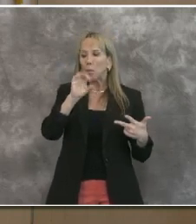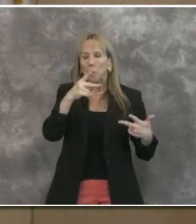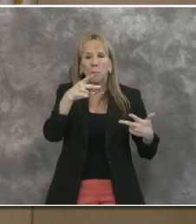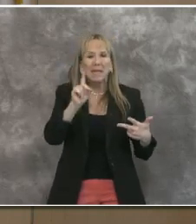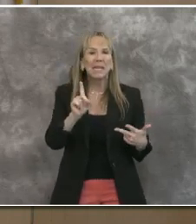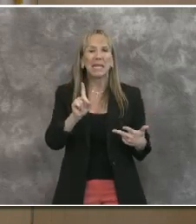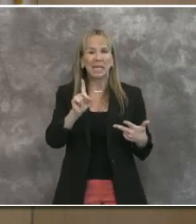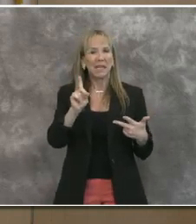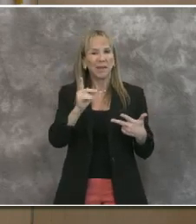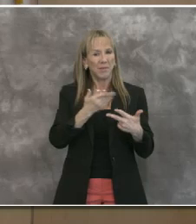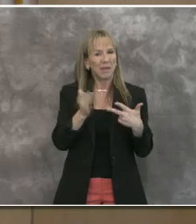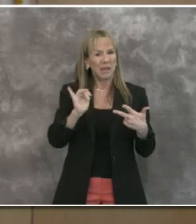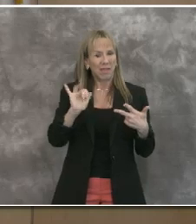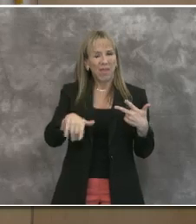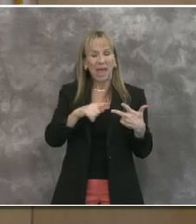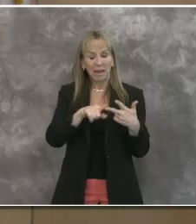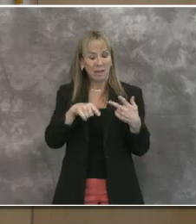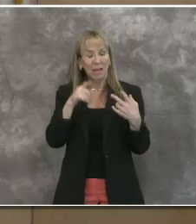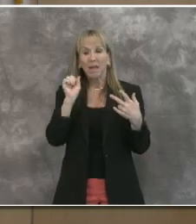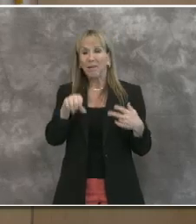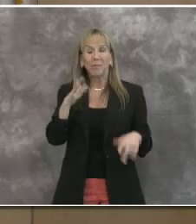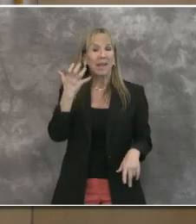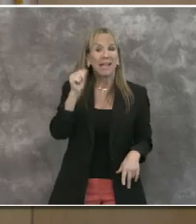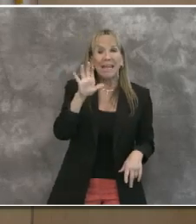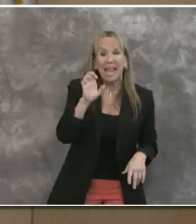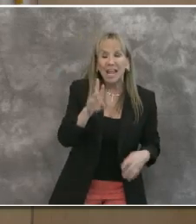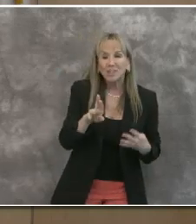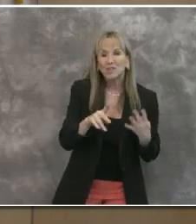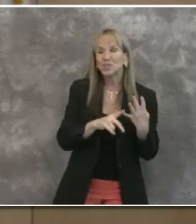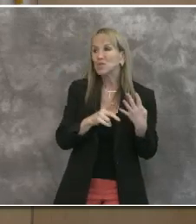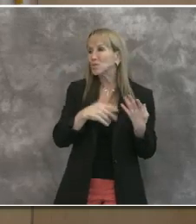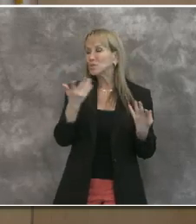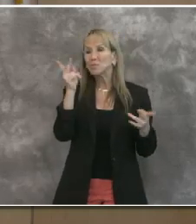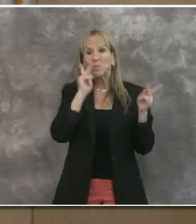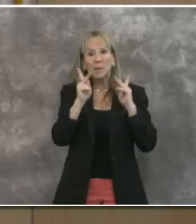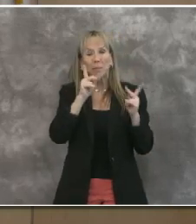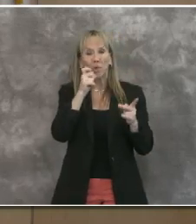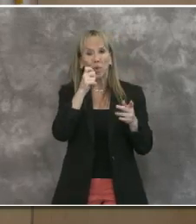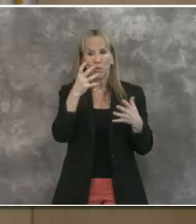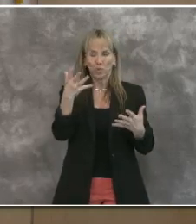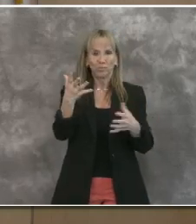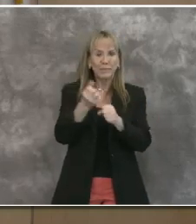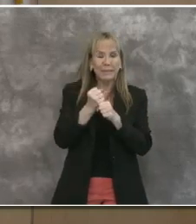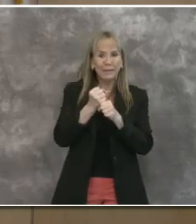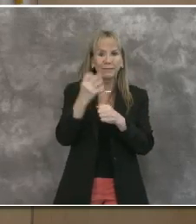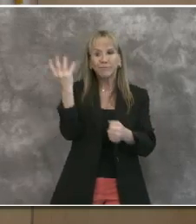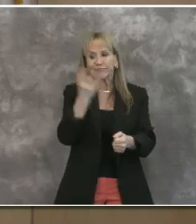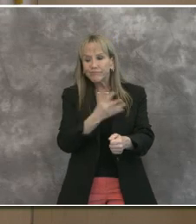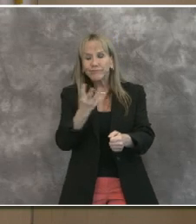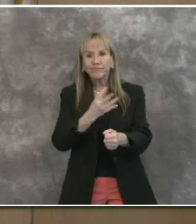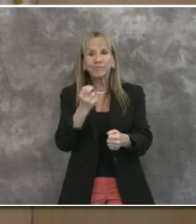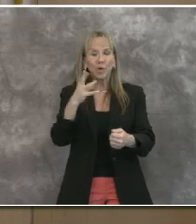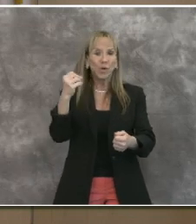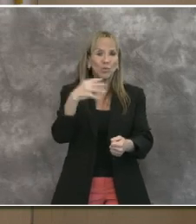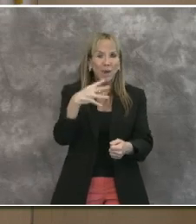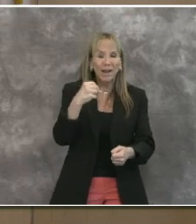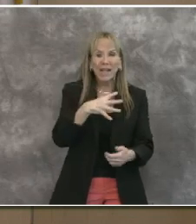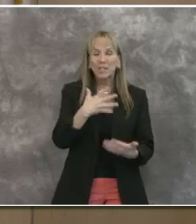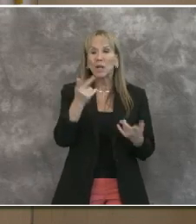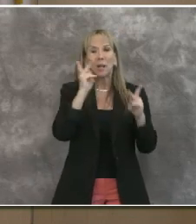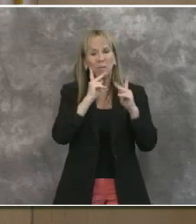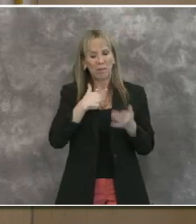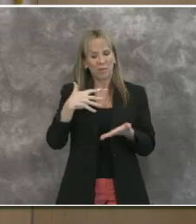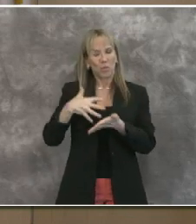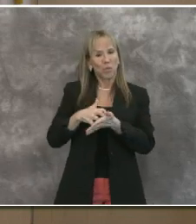or COPD. It could be cancer or people who are getting cancer treatment, individuals with compromised